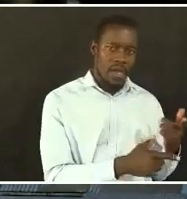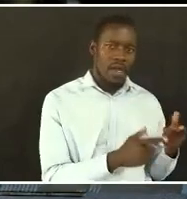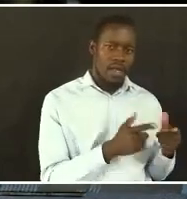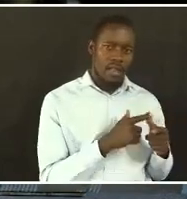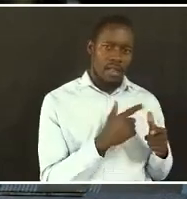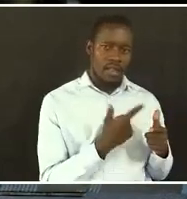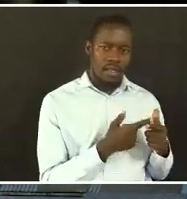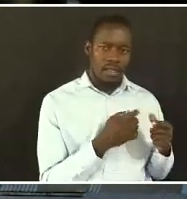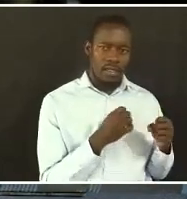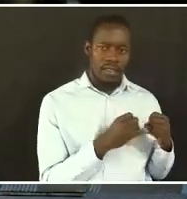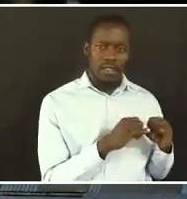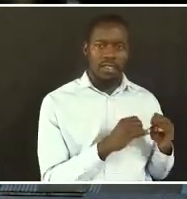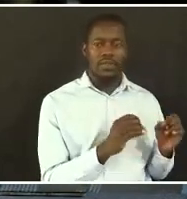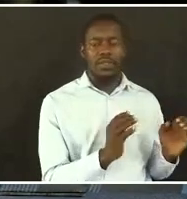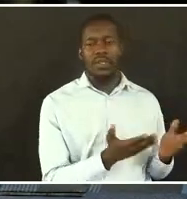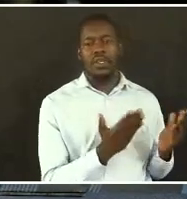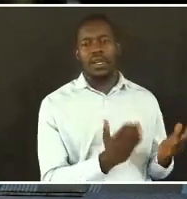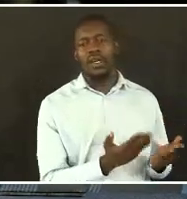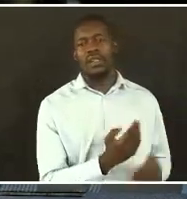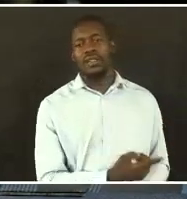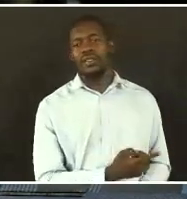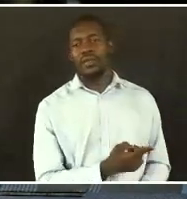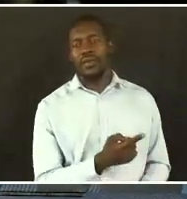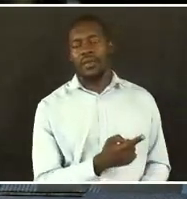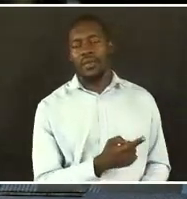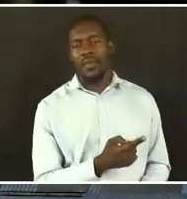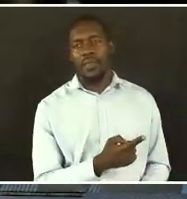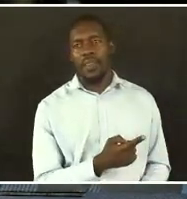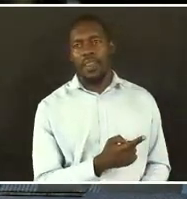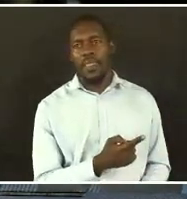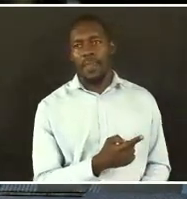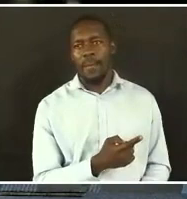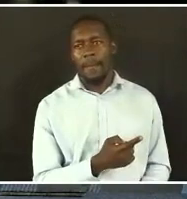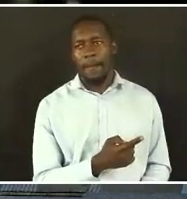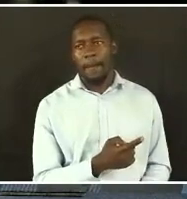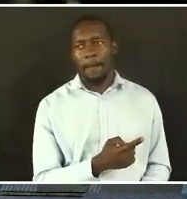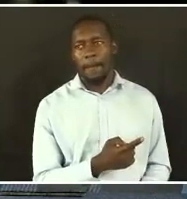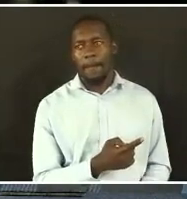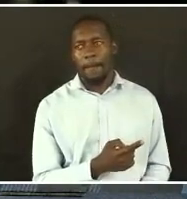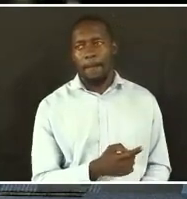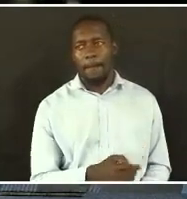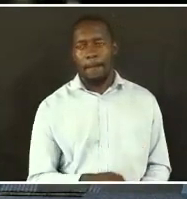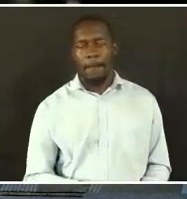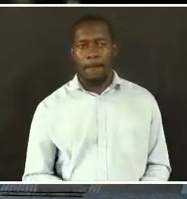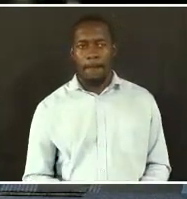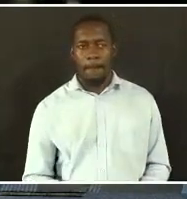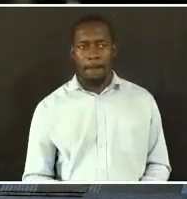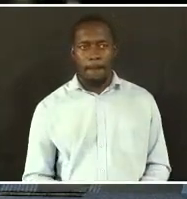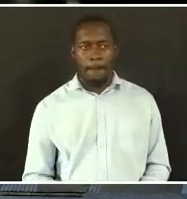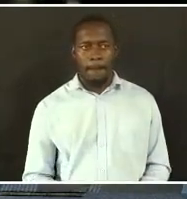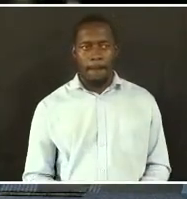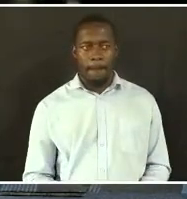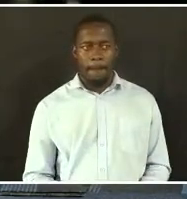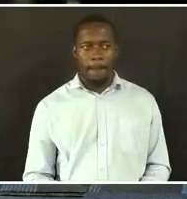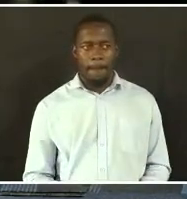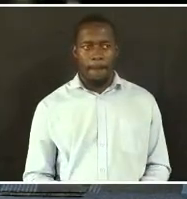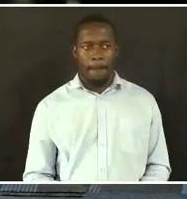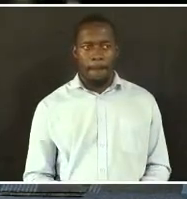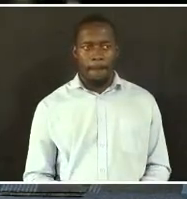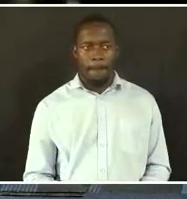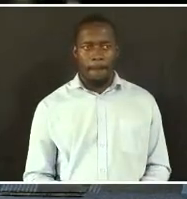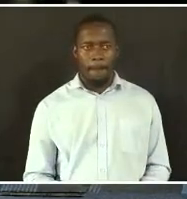of the principles. Advocating for the patient, advocating for the sick. If you're a caregiver